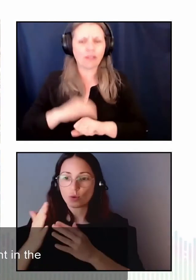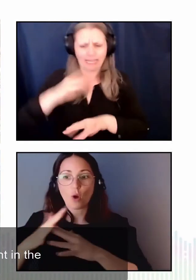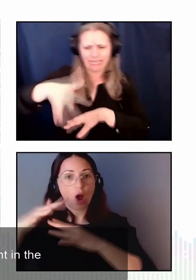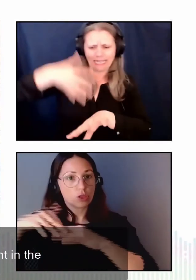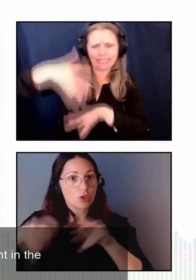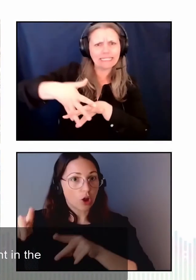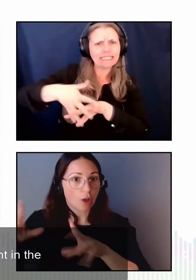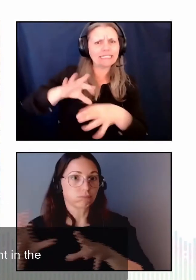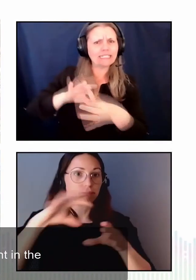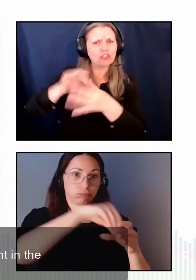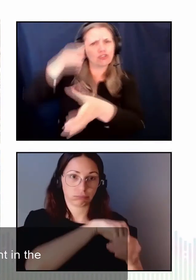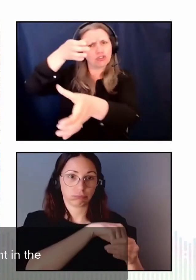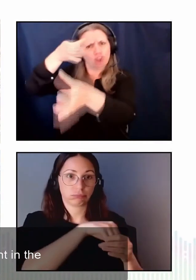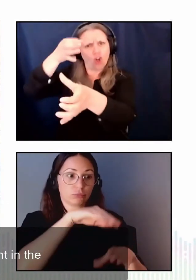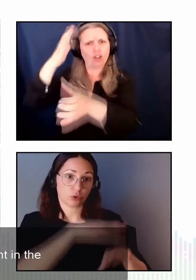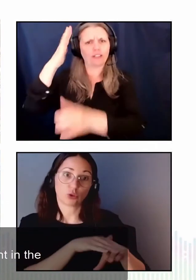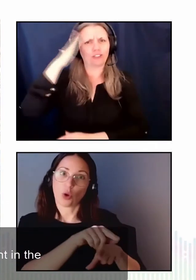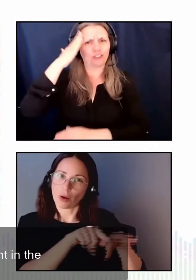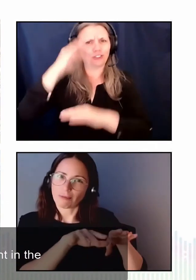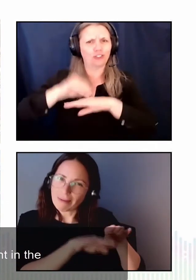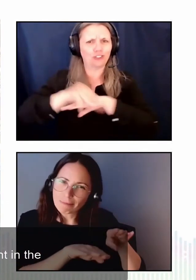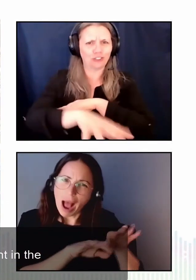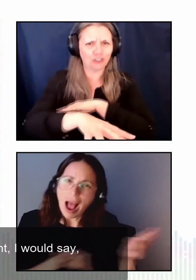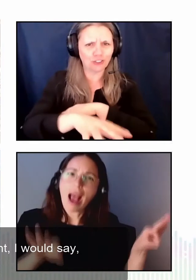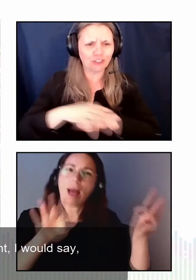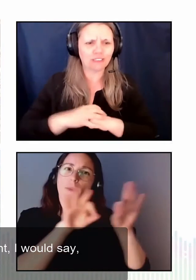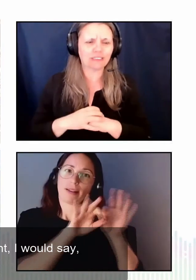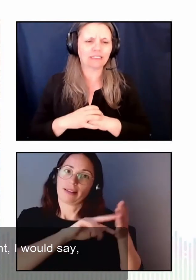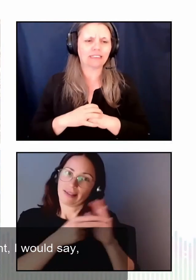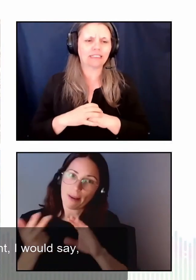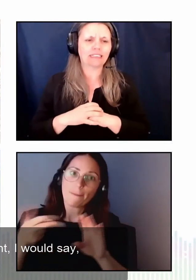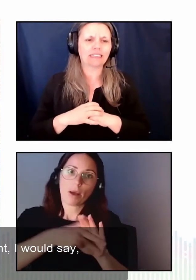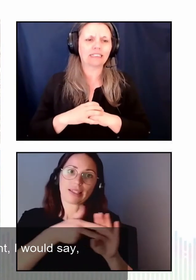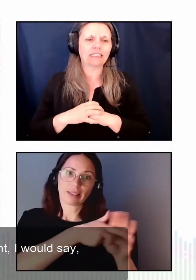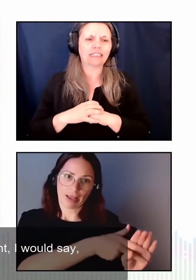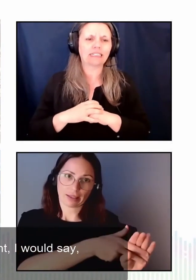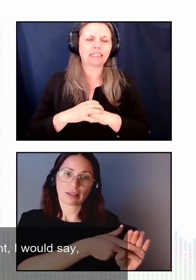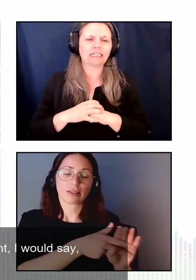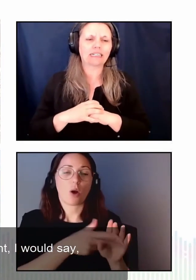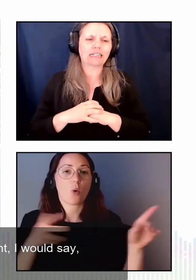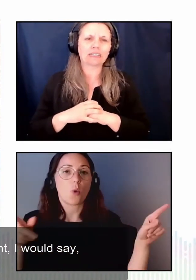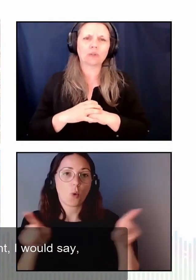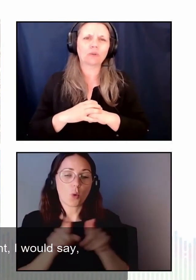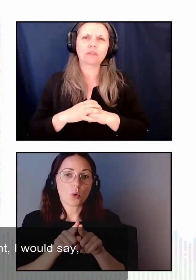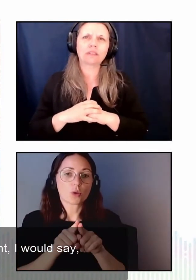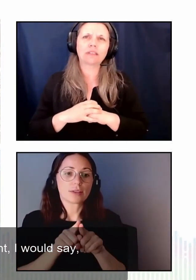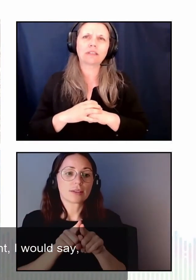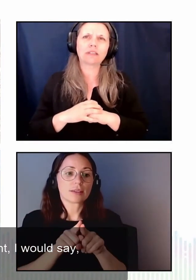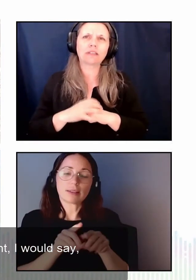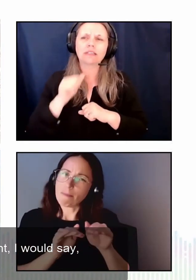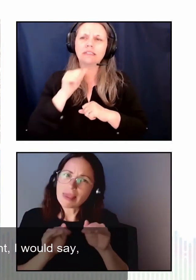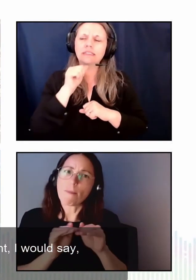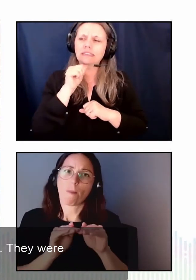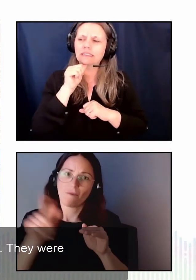no involvement in the setting aside. There was minimal involvement, I would say, if